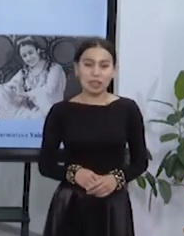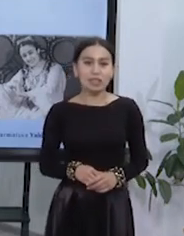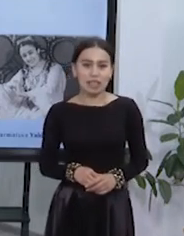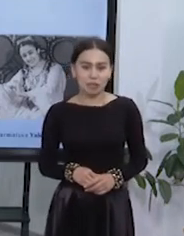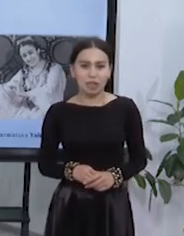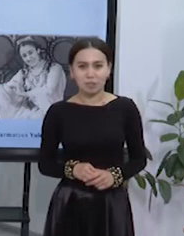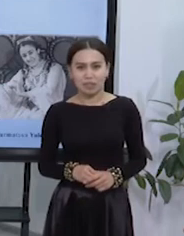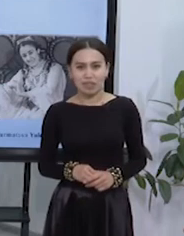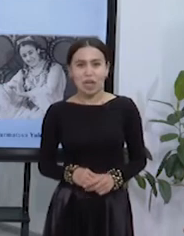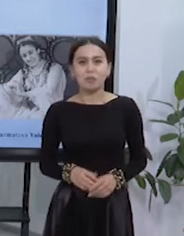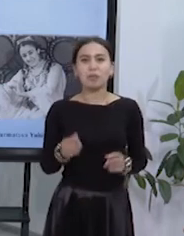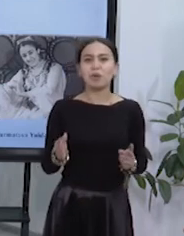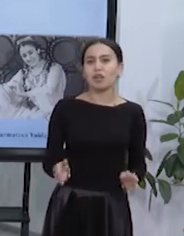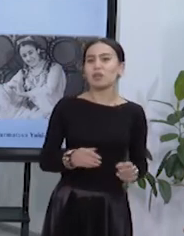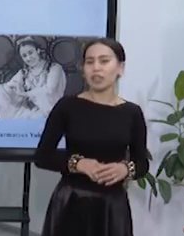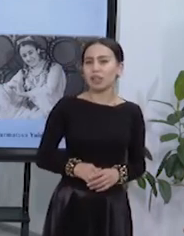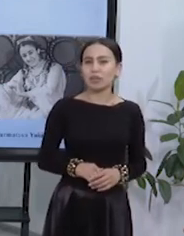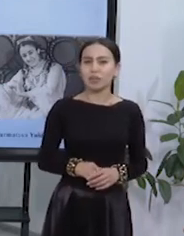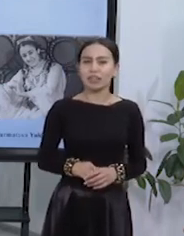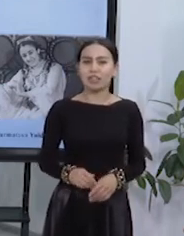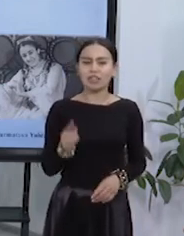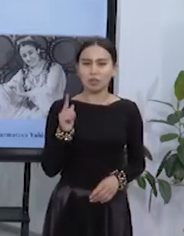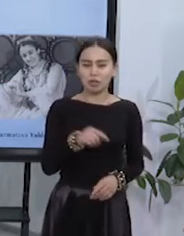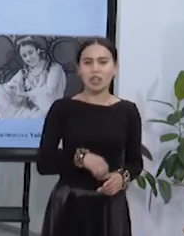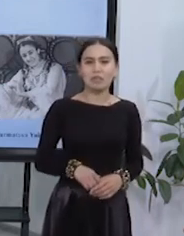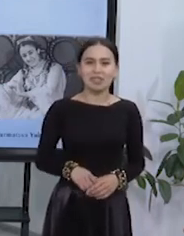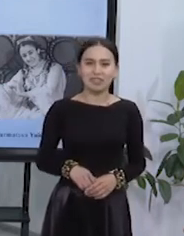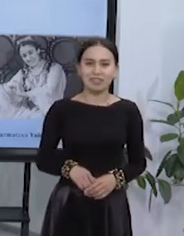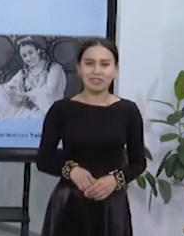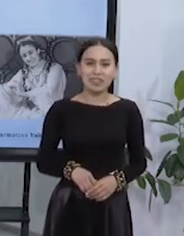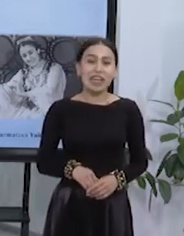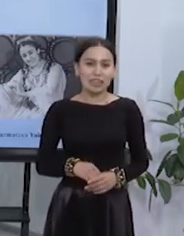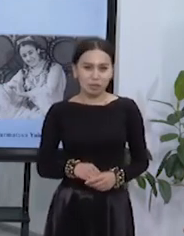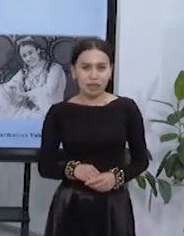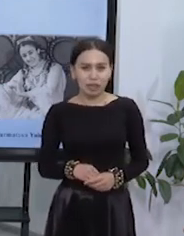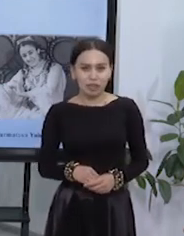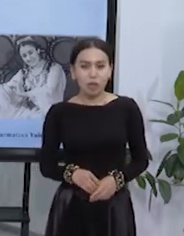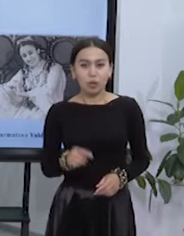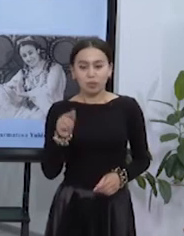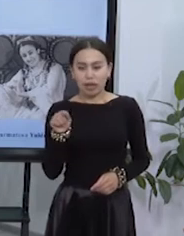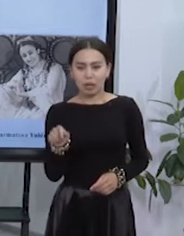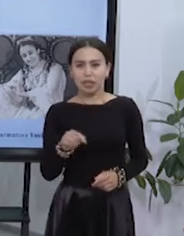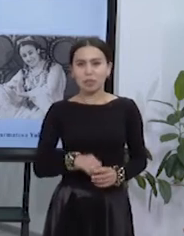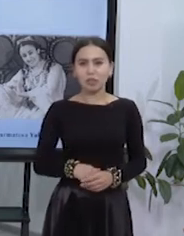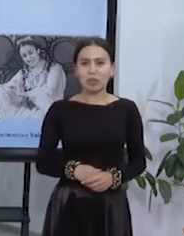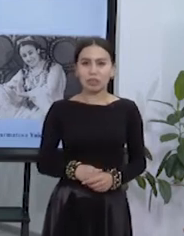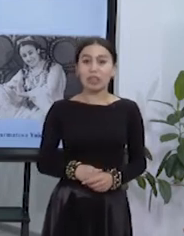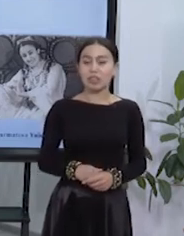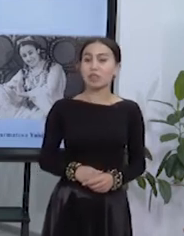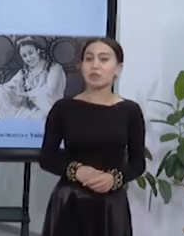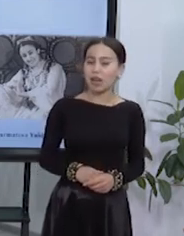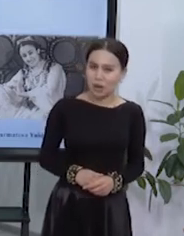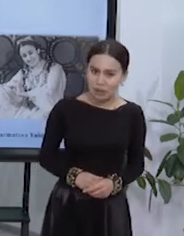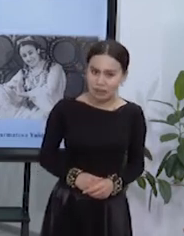topdingiz. Demak, sizlar bilan biz Buxoro maktabini o'rganishni boshlaymiz. Demak, amaliy